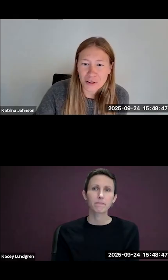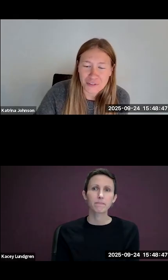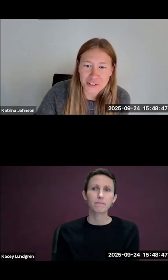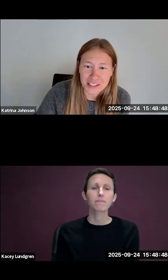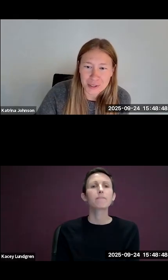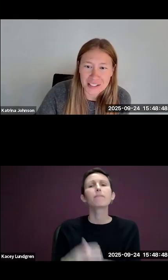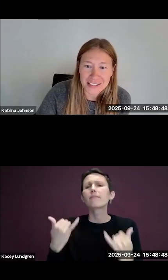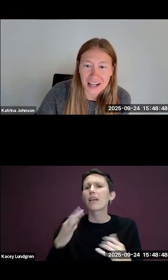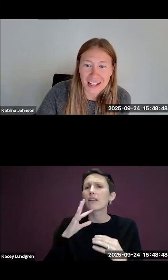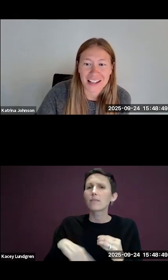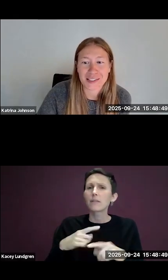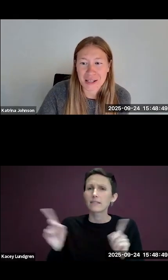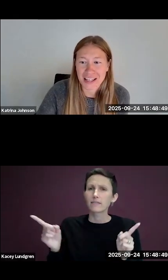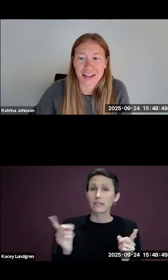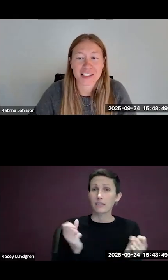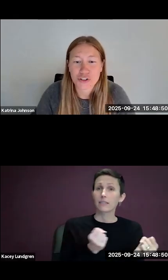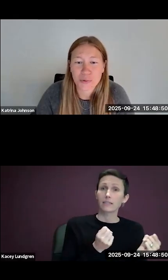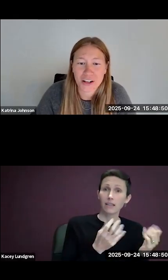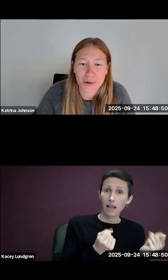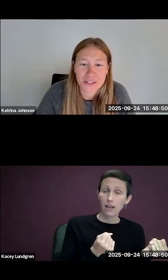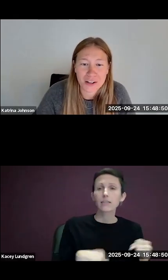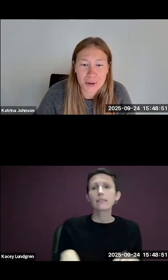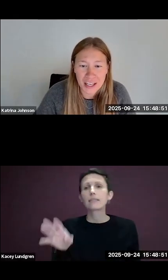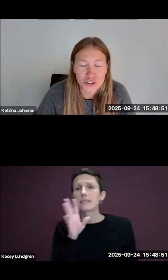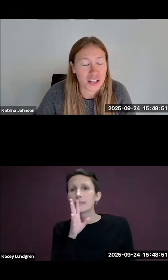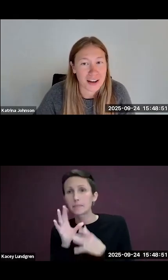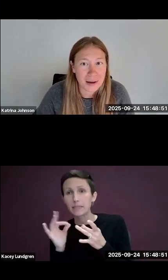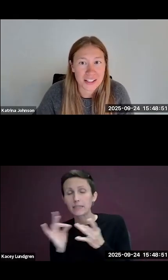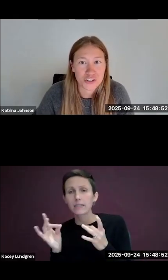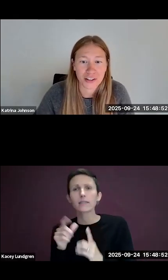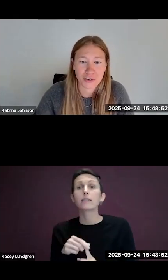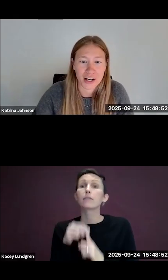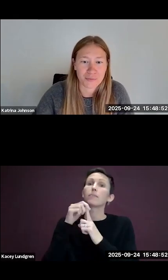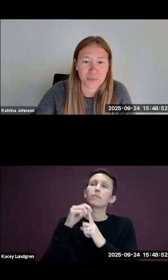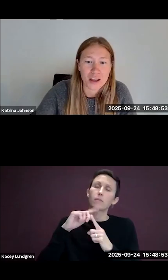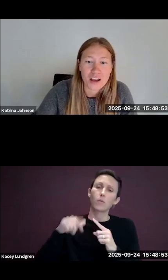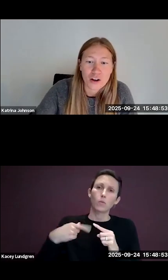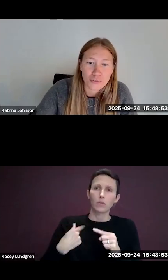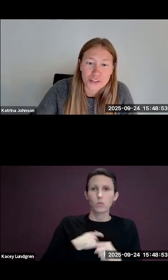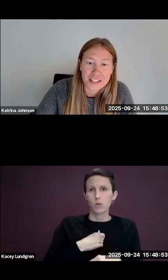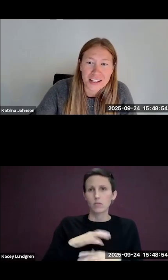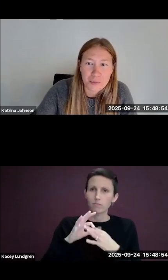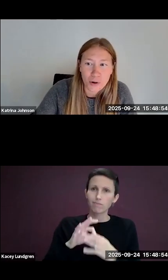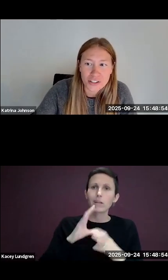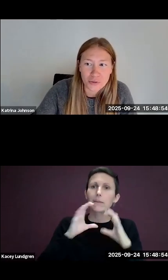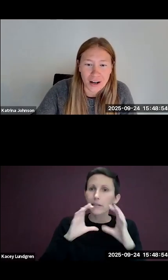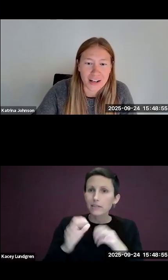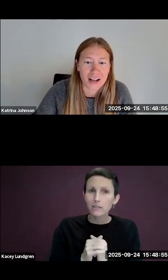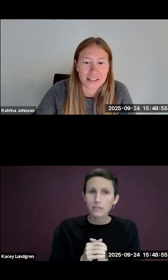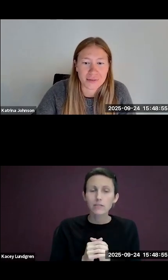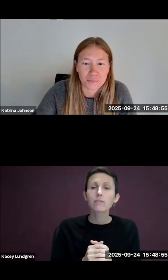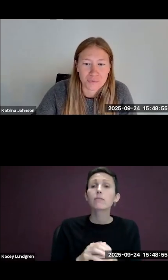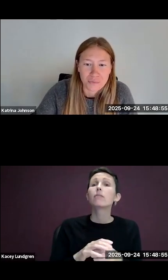Let's talk about the differences between signing and speaking, especially when it comes to communication and message delivery. First, it's important